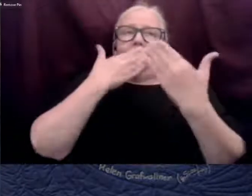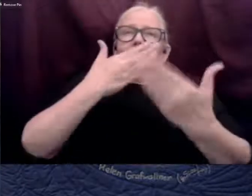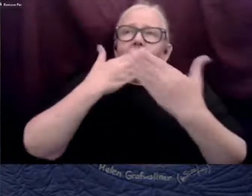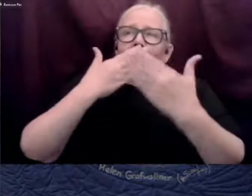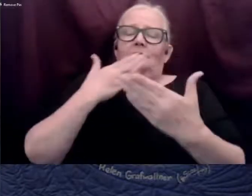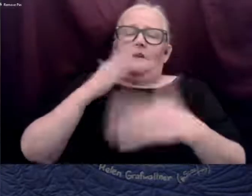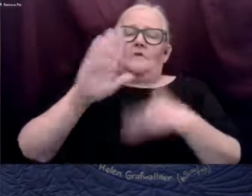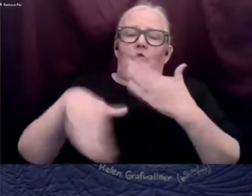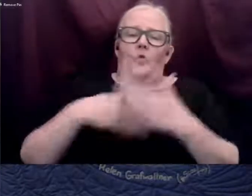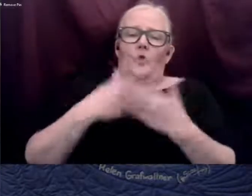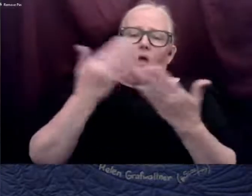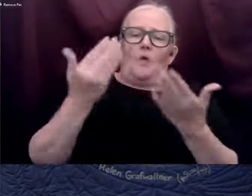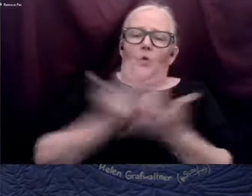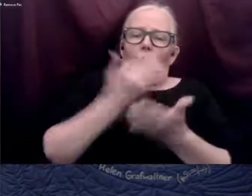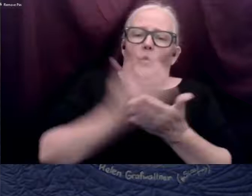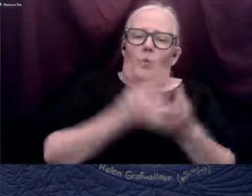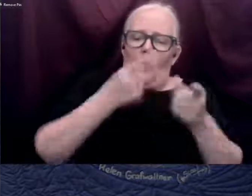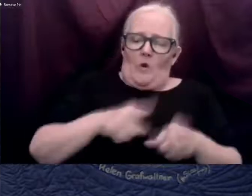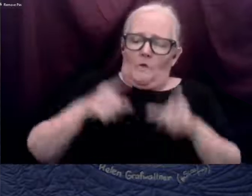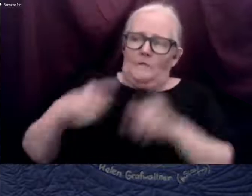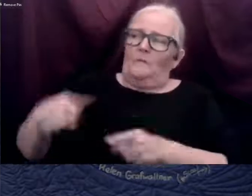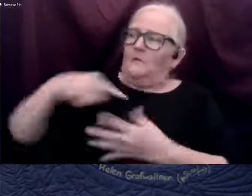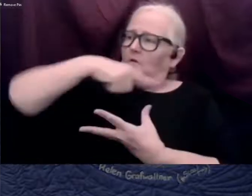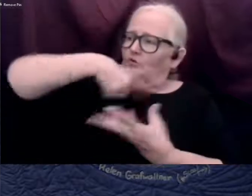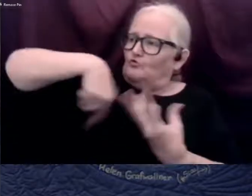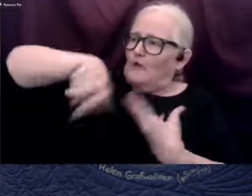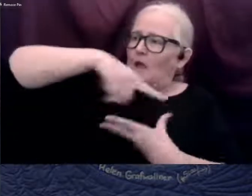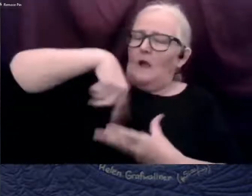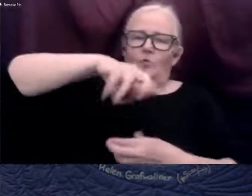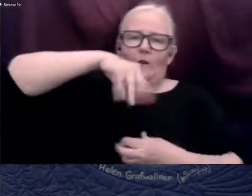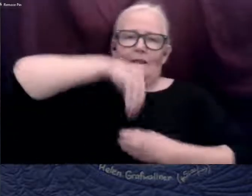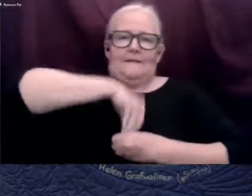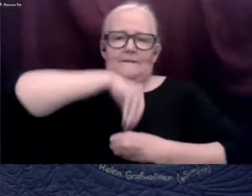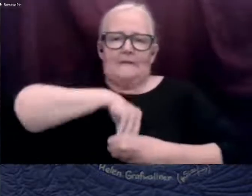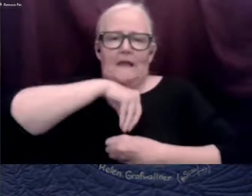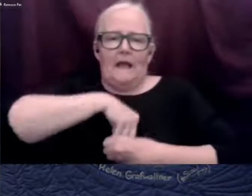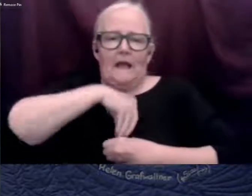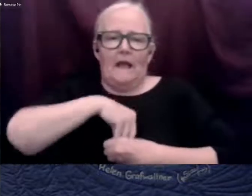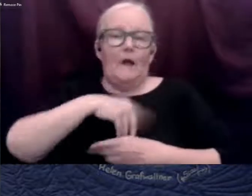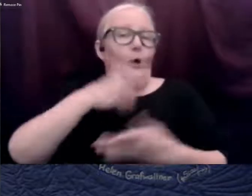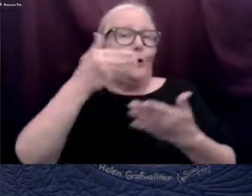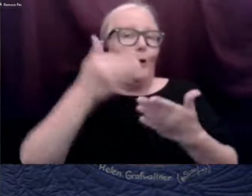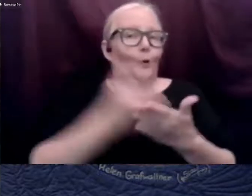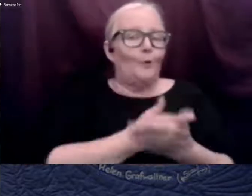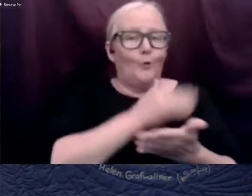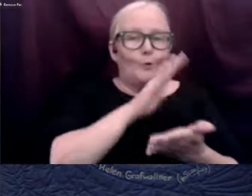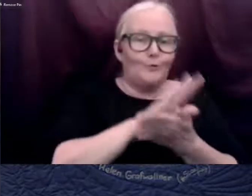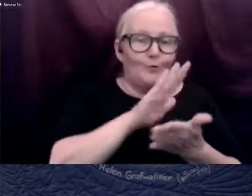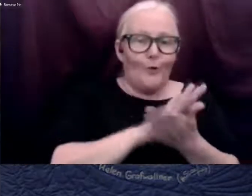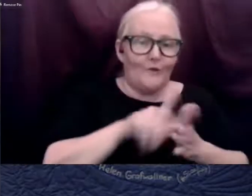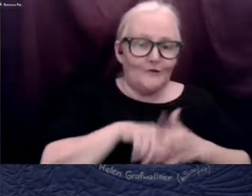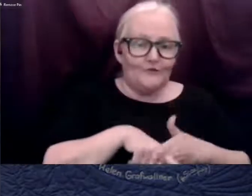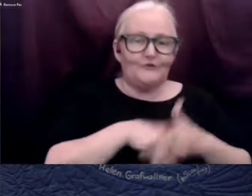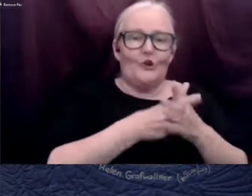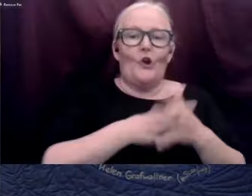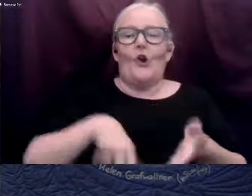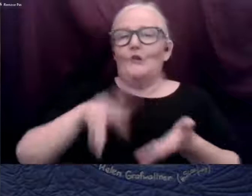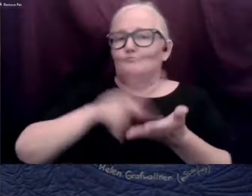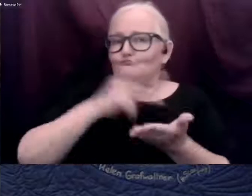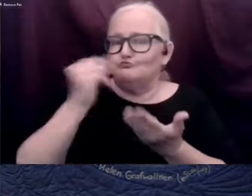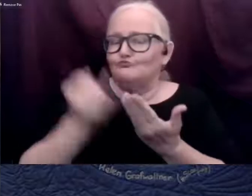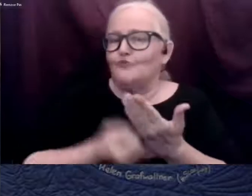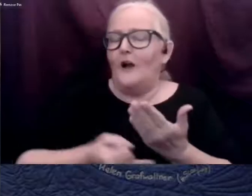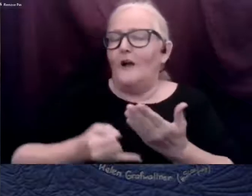around us, for new school years, projects, and routines, for a new year